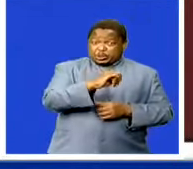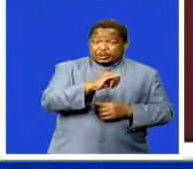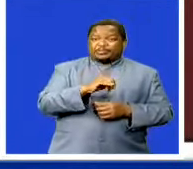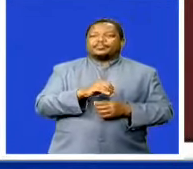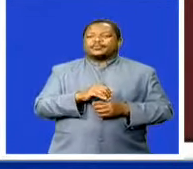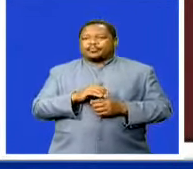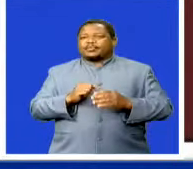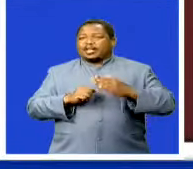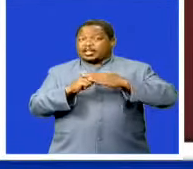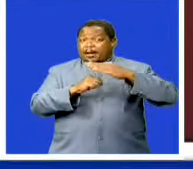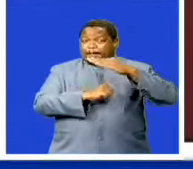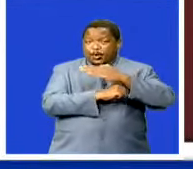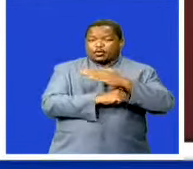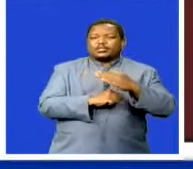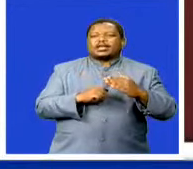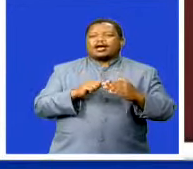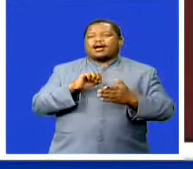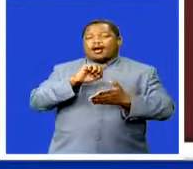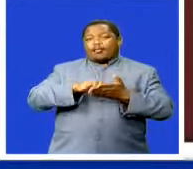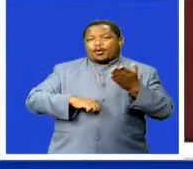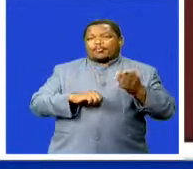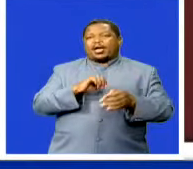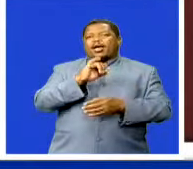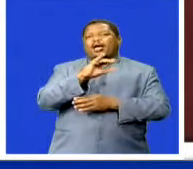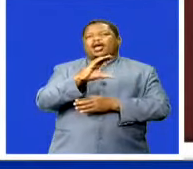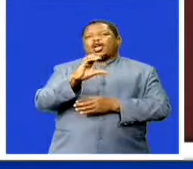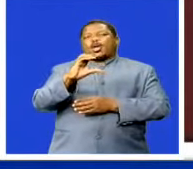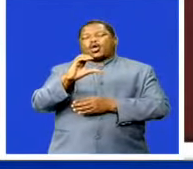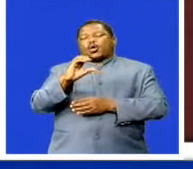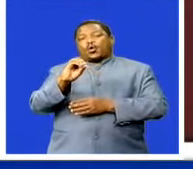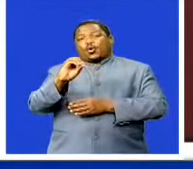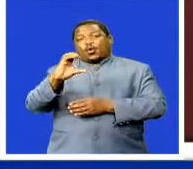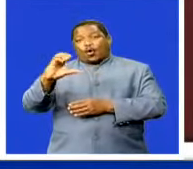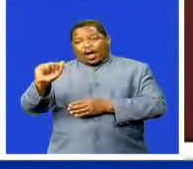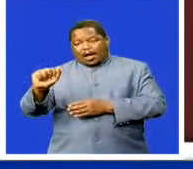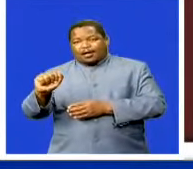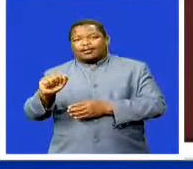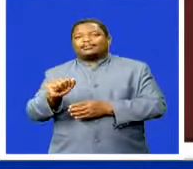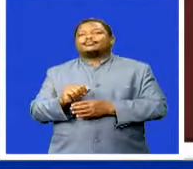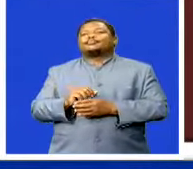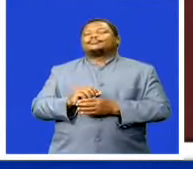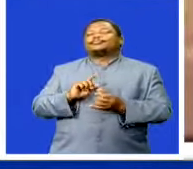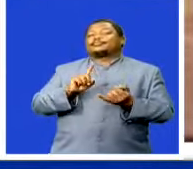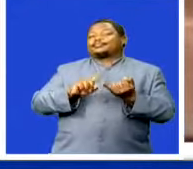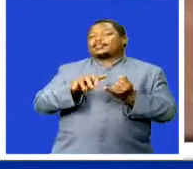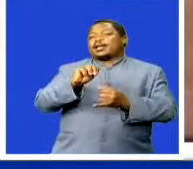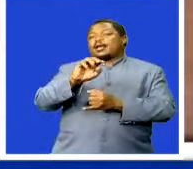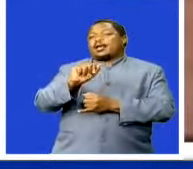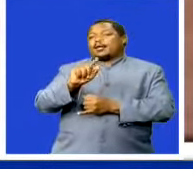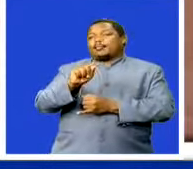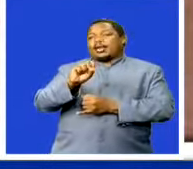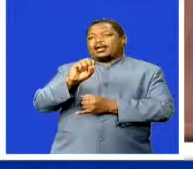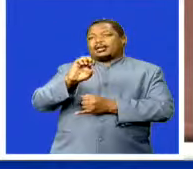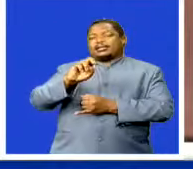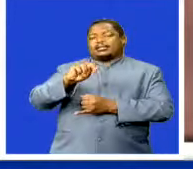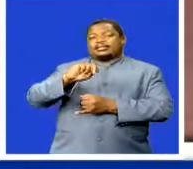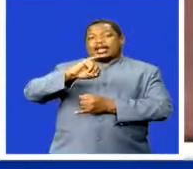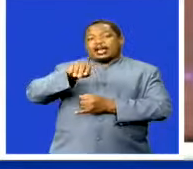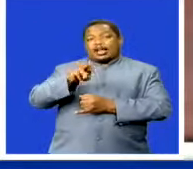khathi kusibusiso Mathenjwa Andile Lisenga and Phumlile Nzinisa. They are always there raising the